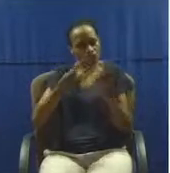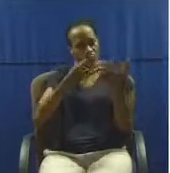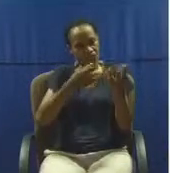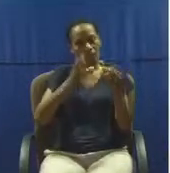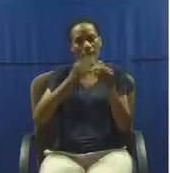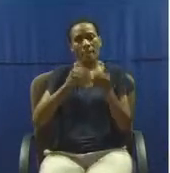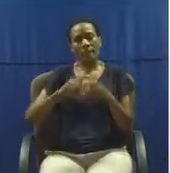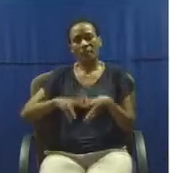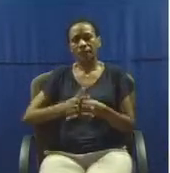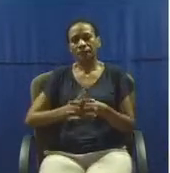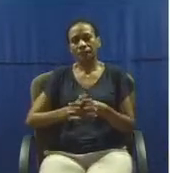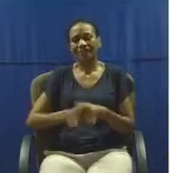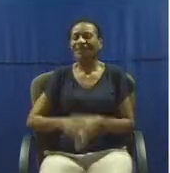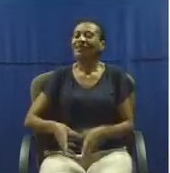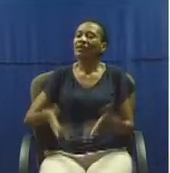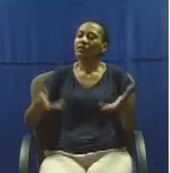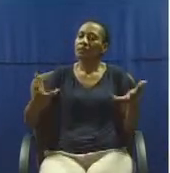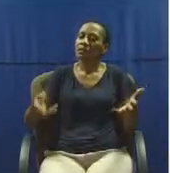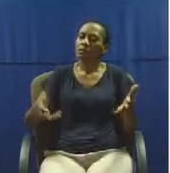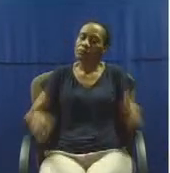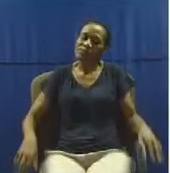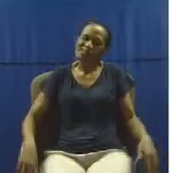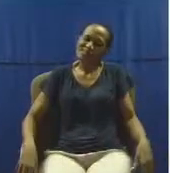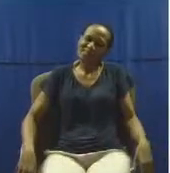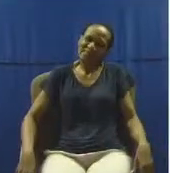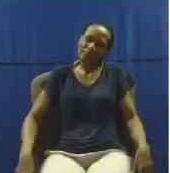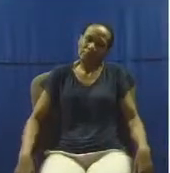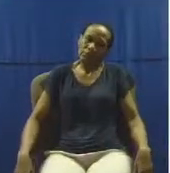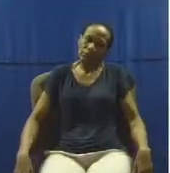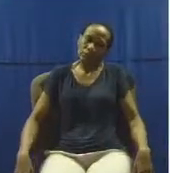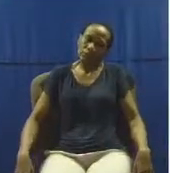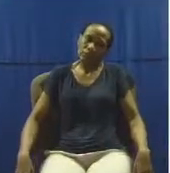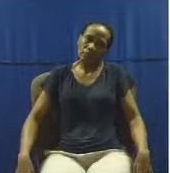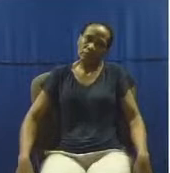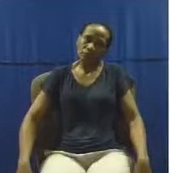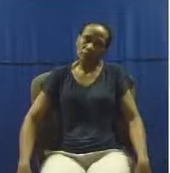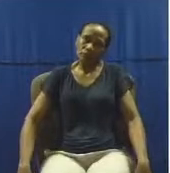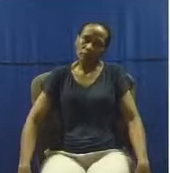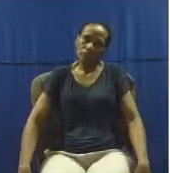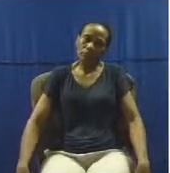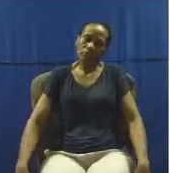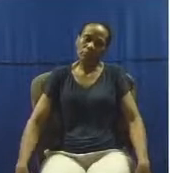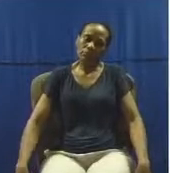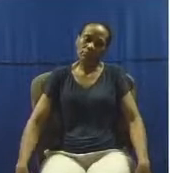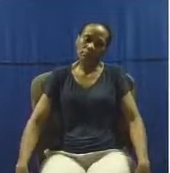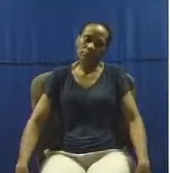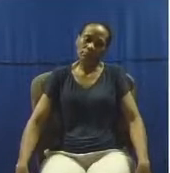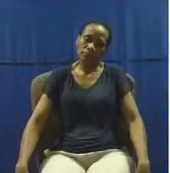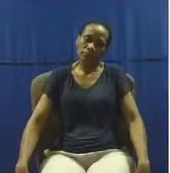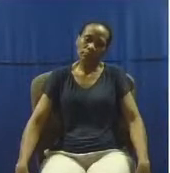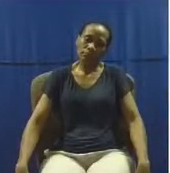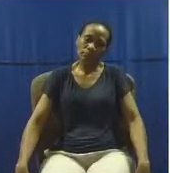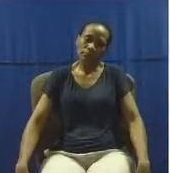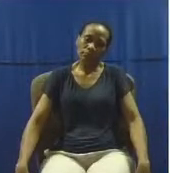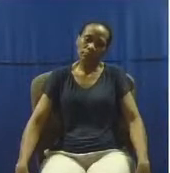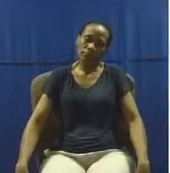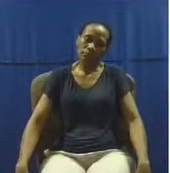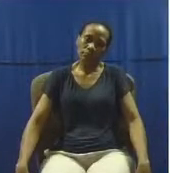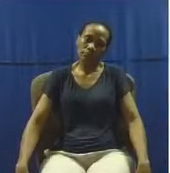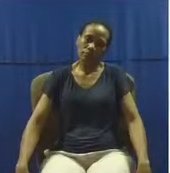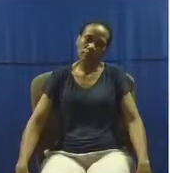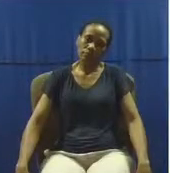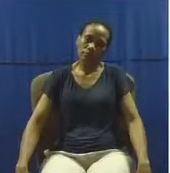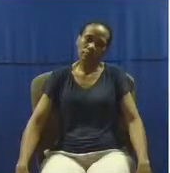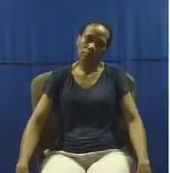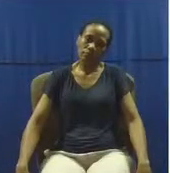Honorable Speaker, under which rule is Honorable Swart standing? Kwangwa's point of order was in order. If